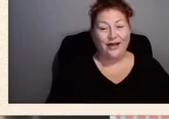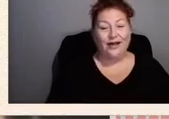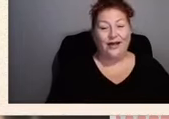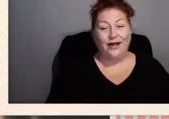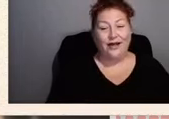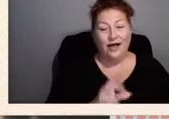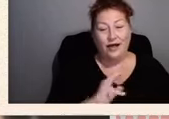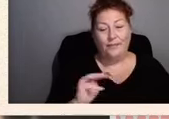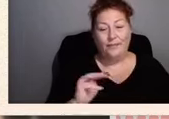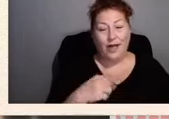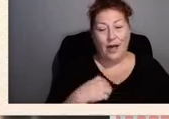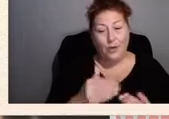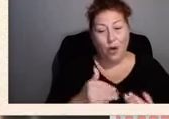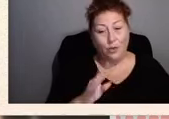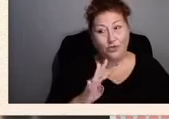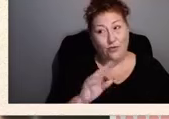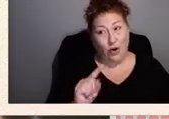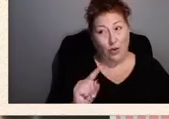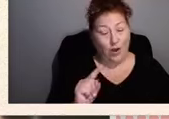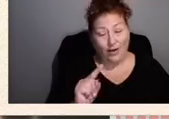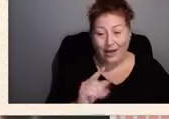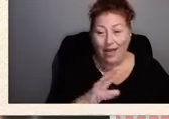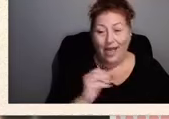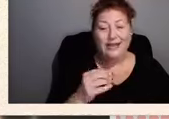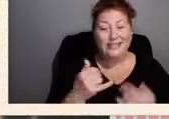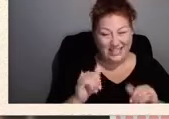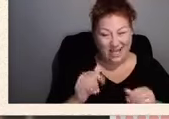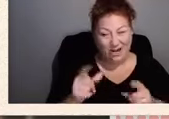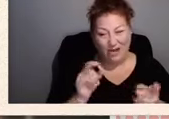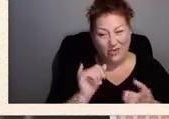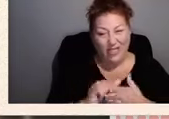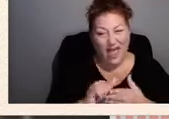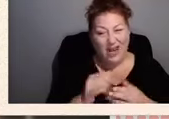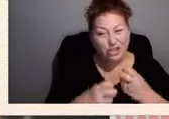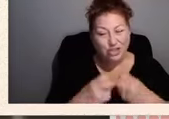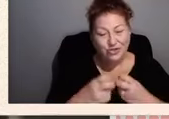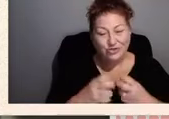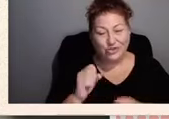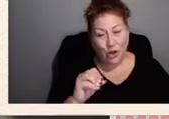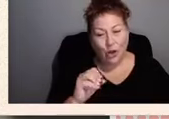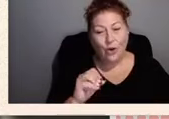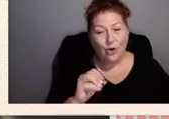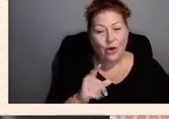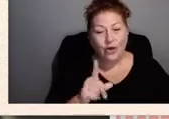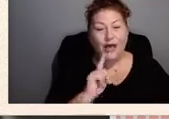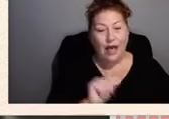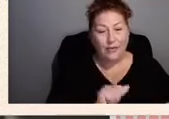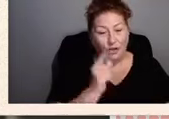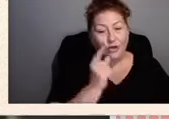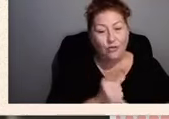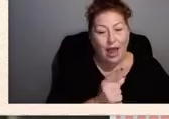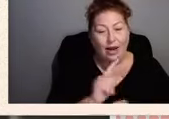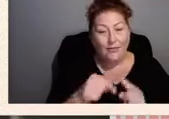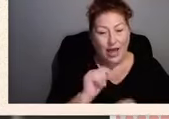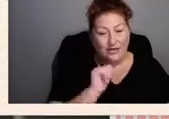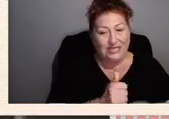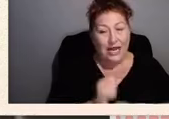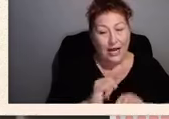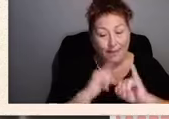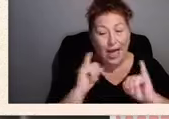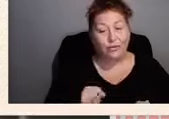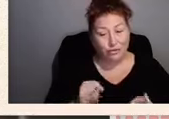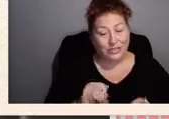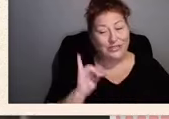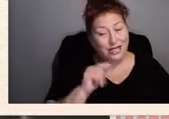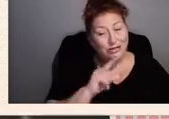Almost 41 at this point, and I'm still dealing with that issue. So you're absolutely right about setting boundaries. That's so